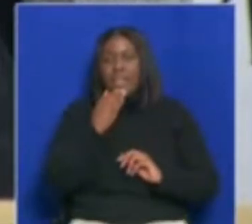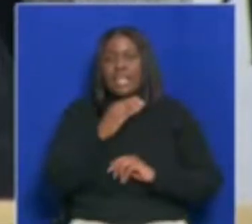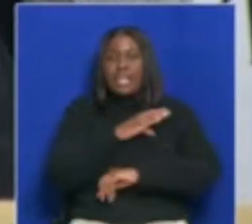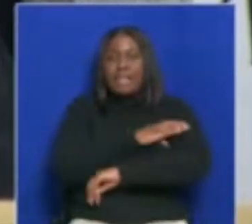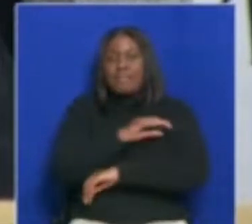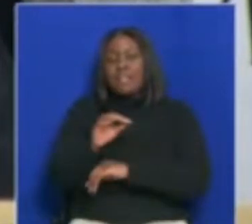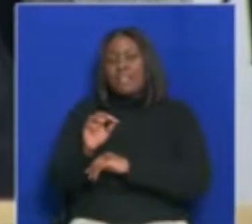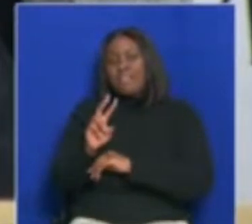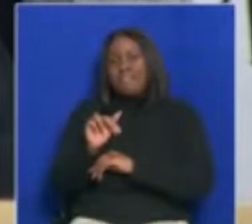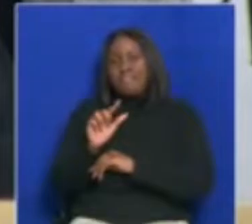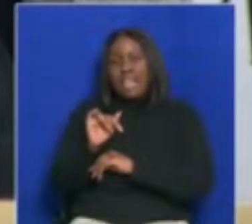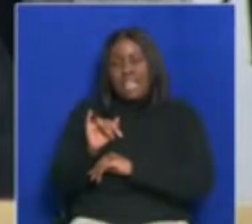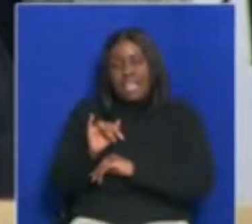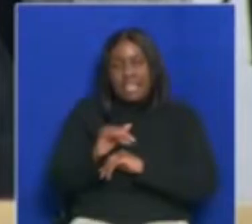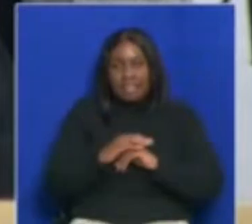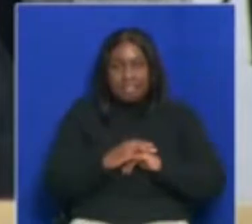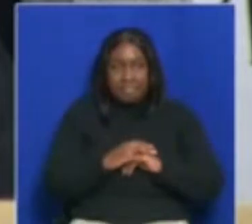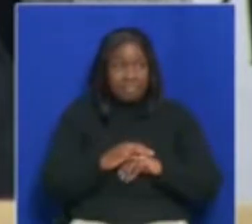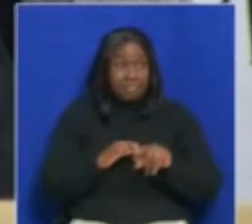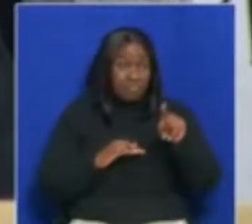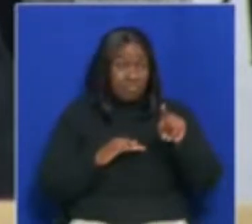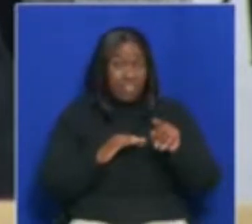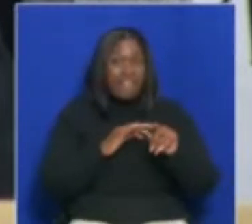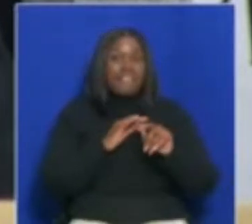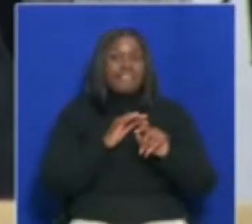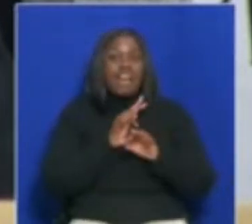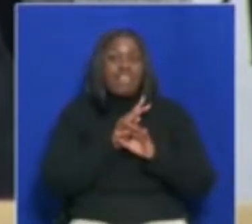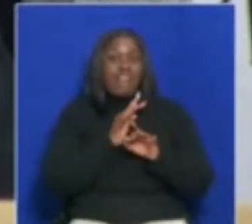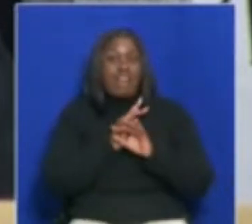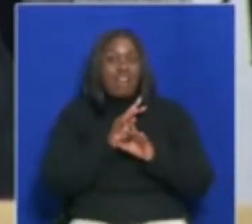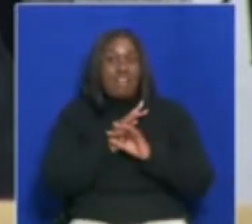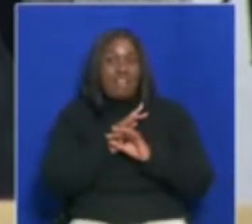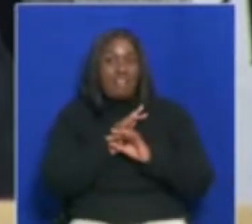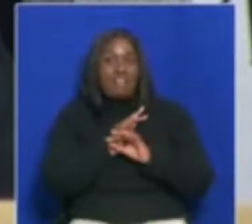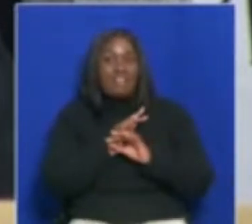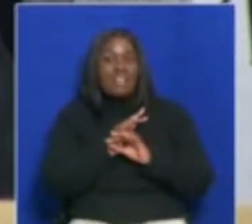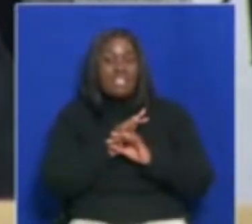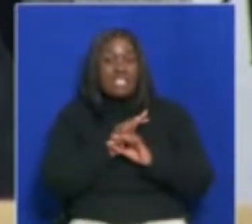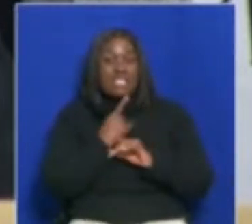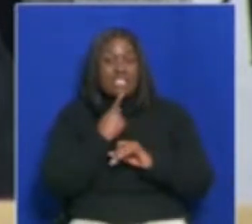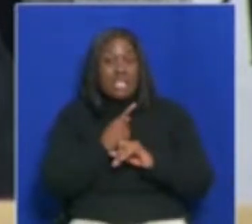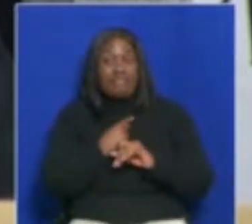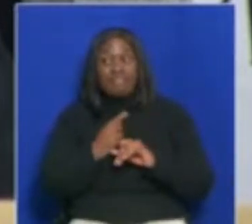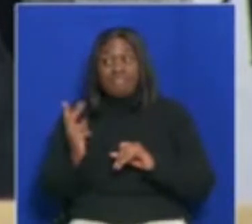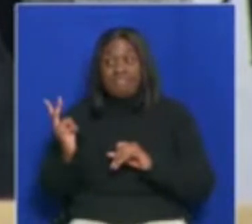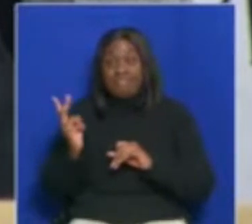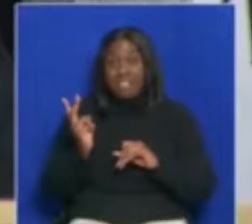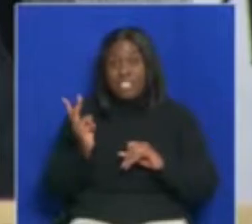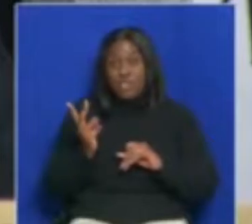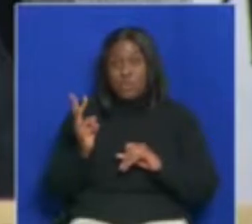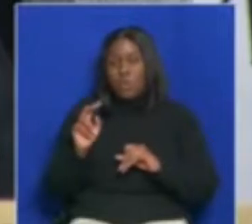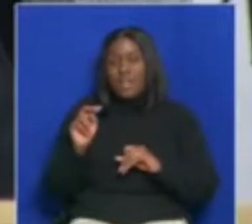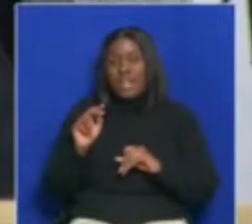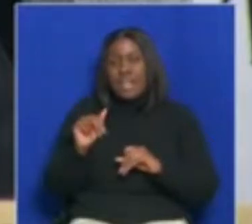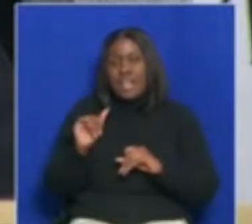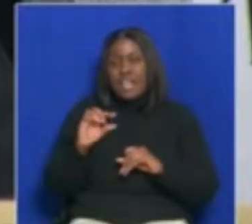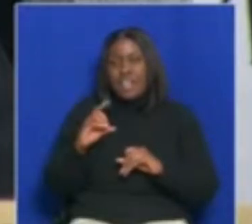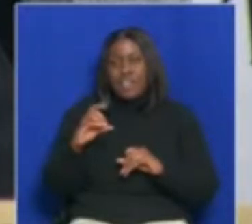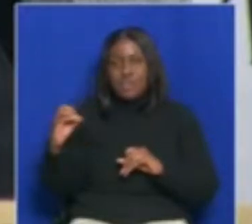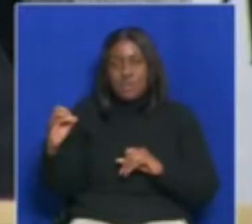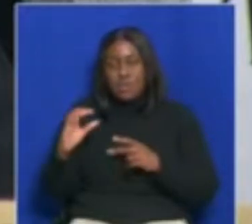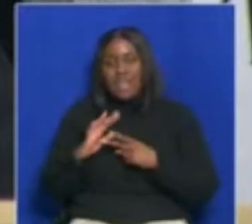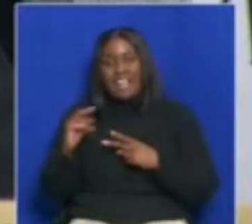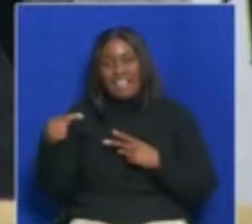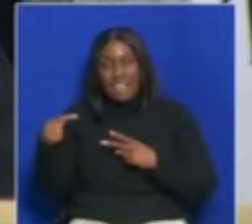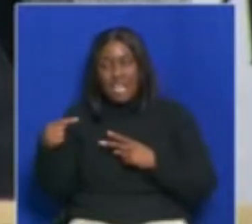to Gregory Loftus, Lieutenant Colonel Dina Govender and Warrant Officer Sivan Naidu said that they had come to the